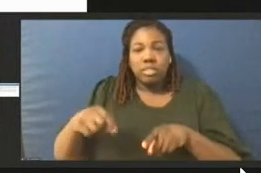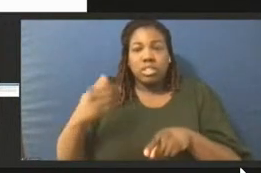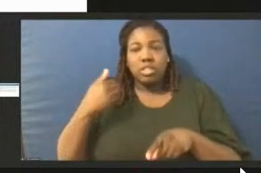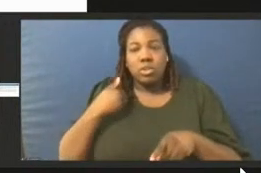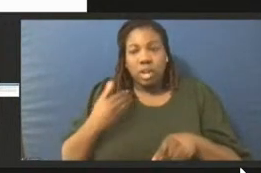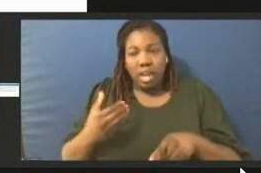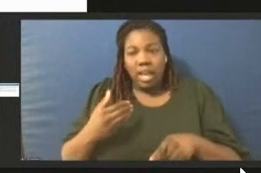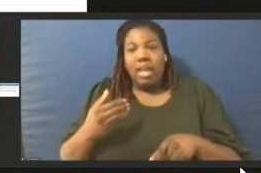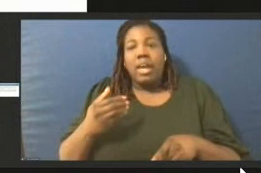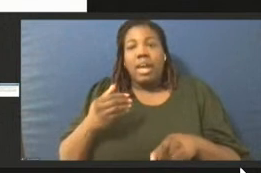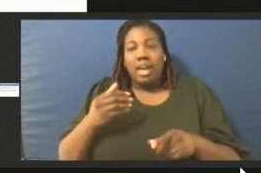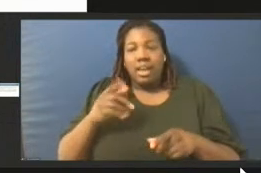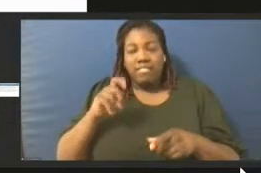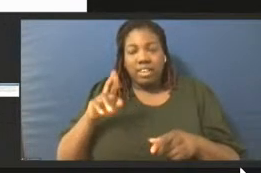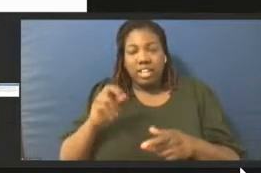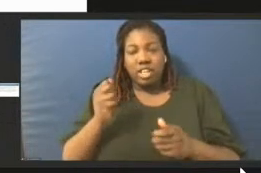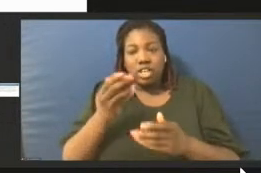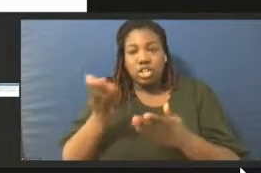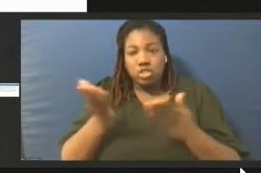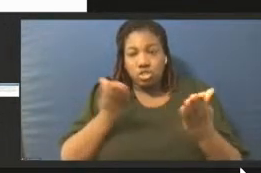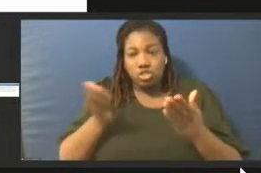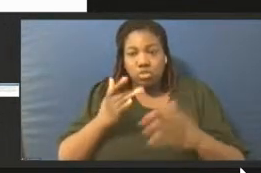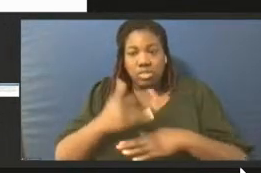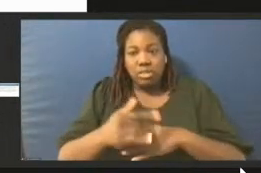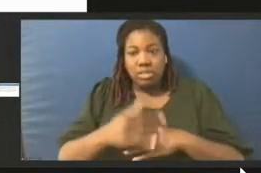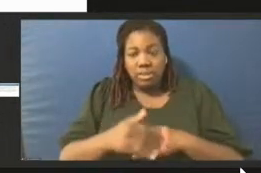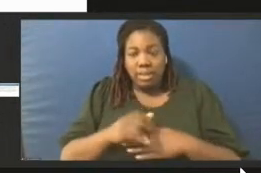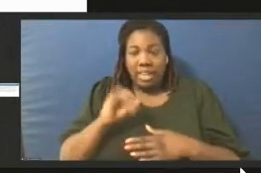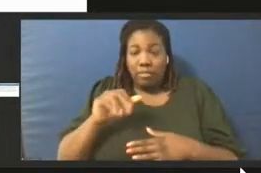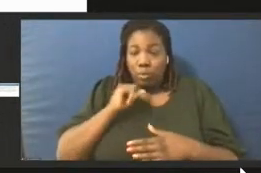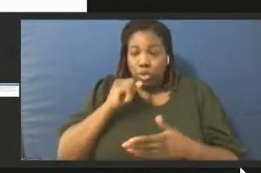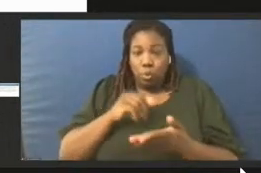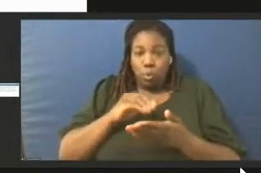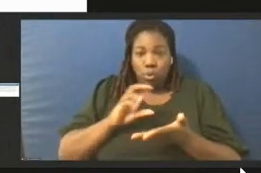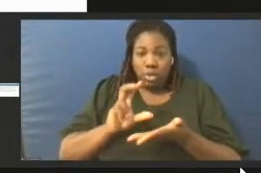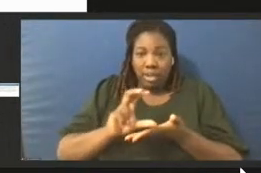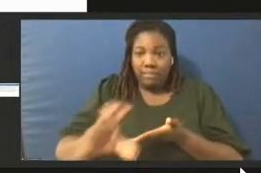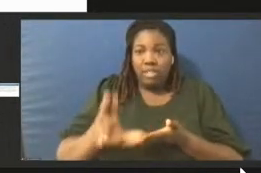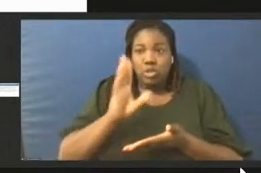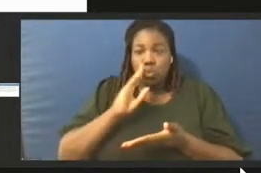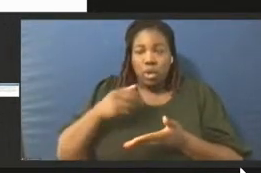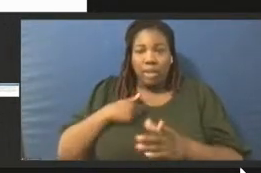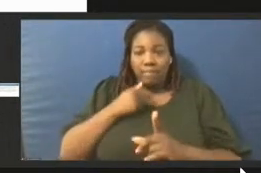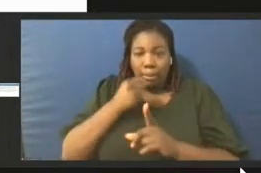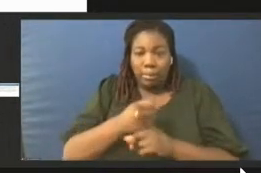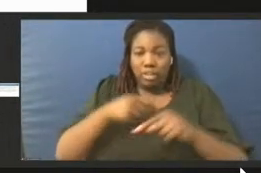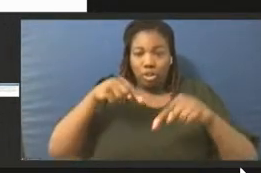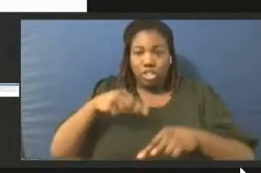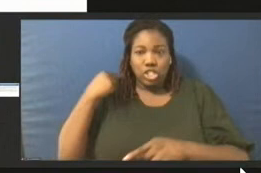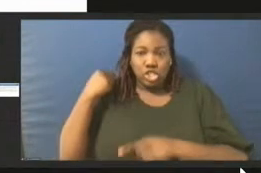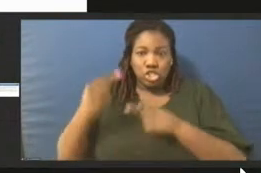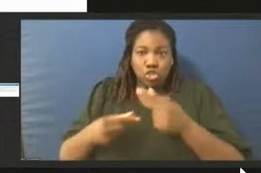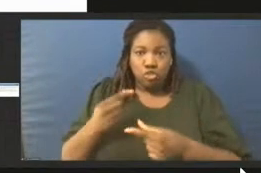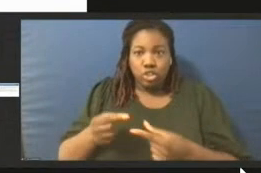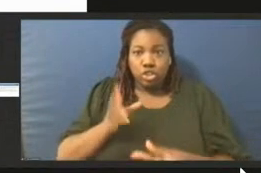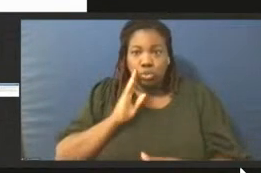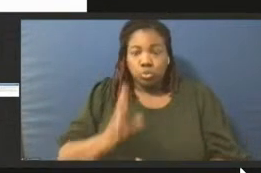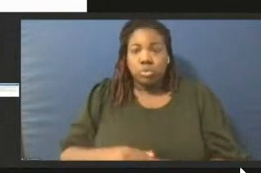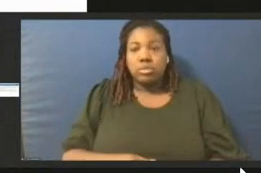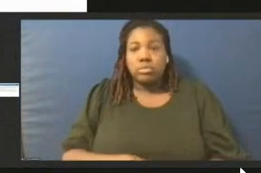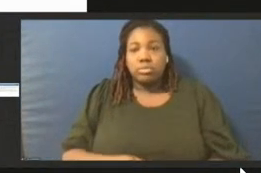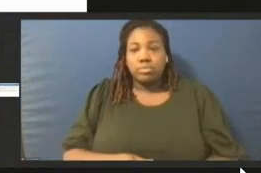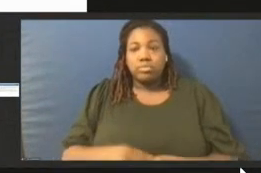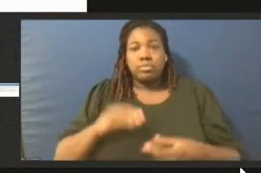services available, and the failure to invest in these services will have long-lasting impact on this generation. Problem statement number